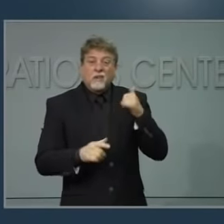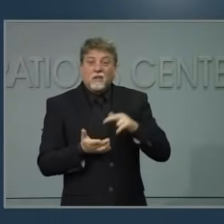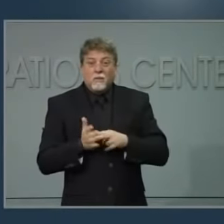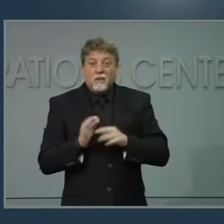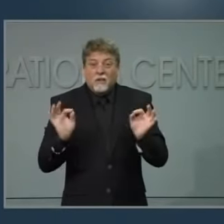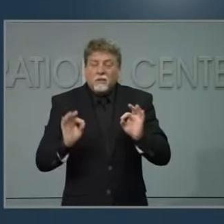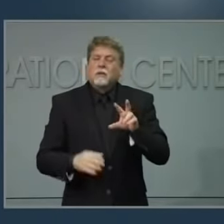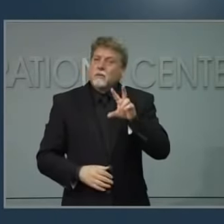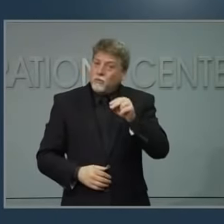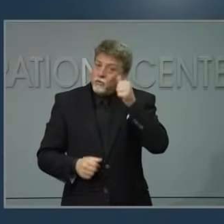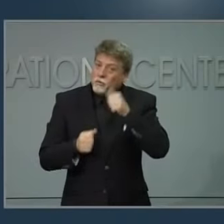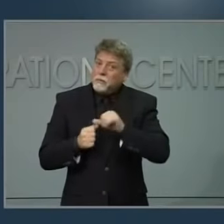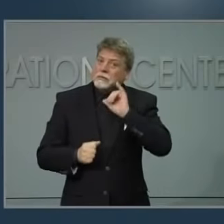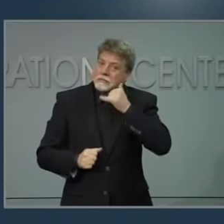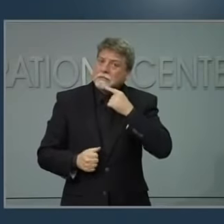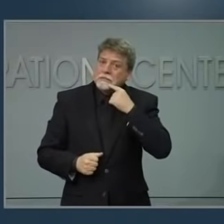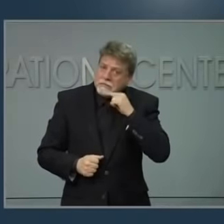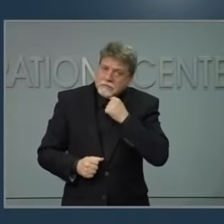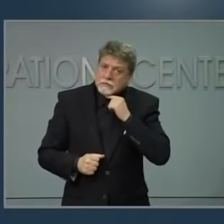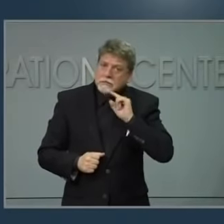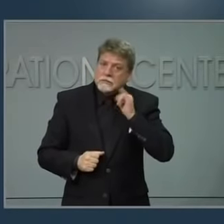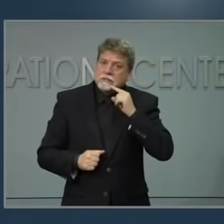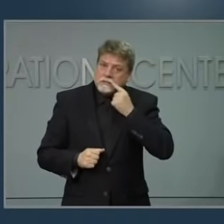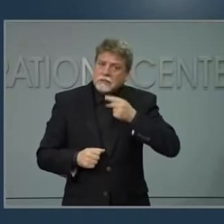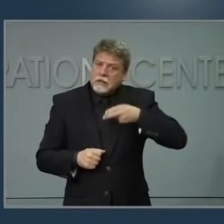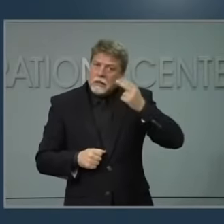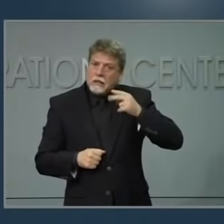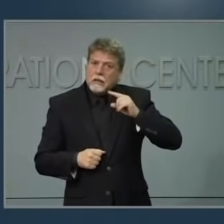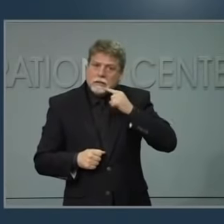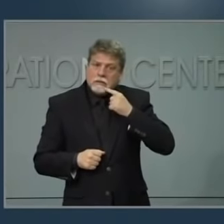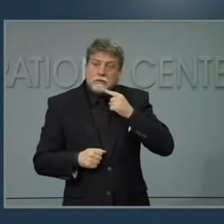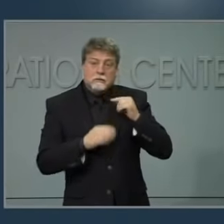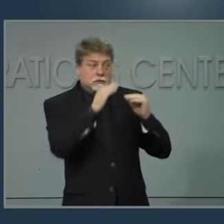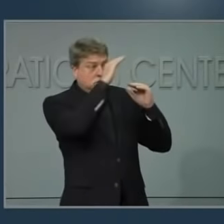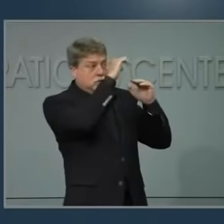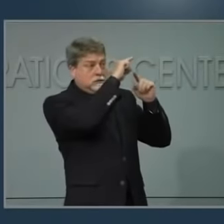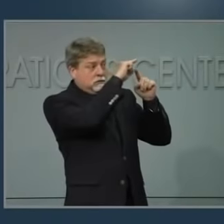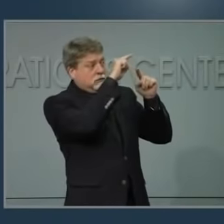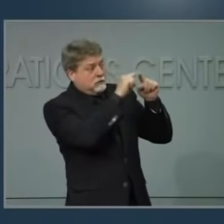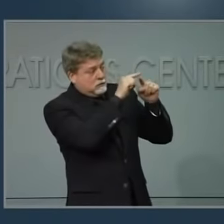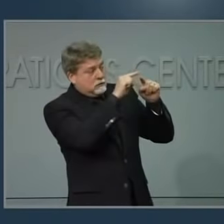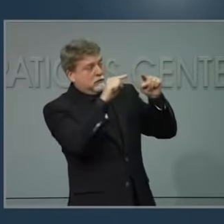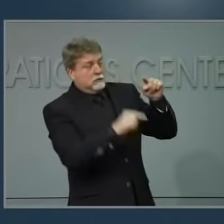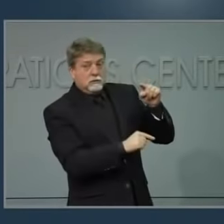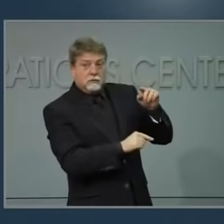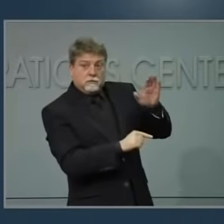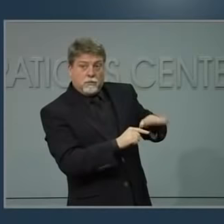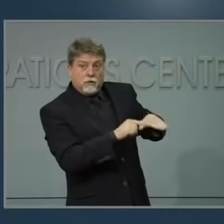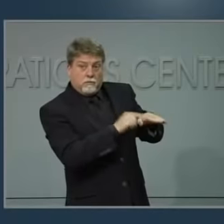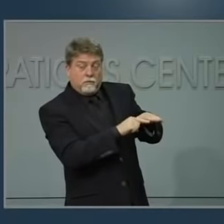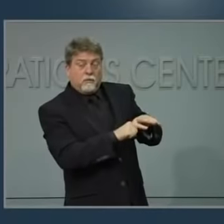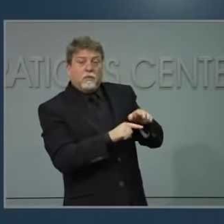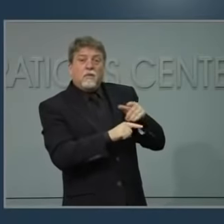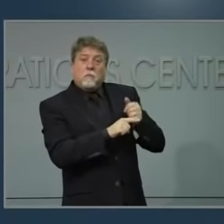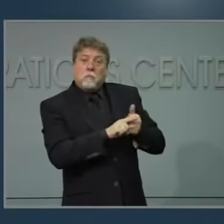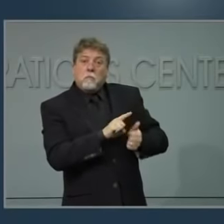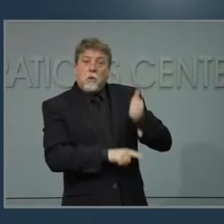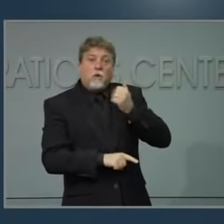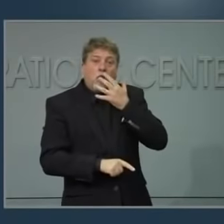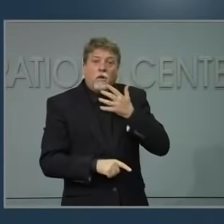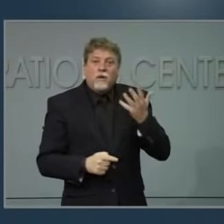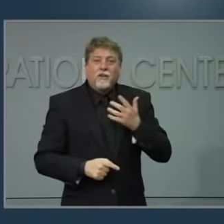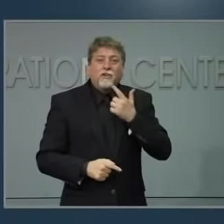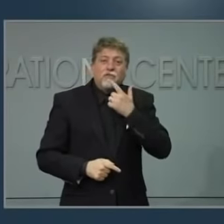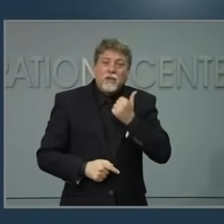means significant viral spread. As you can see from the map on the bottom, our state now is mostly